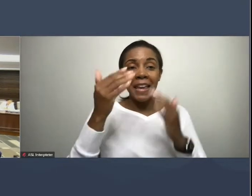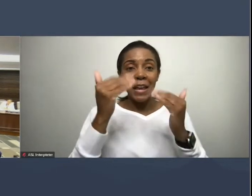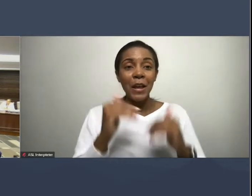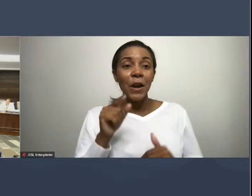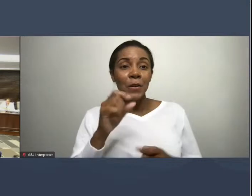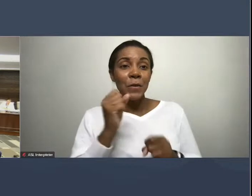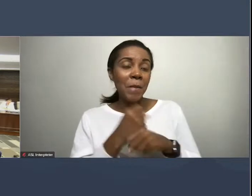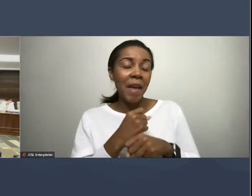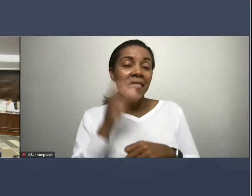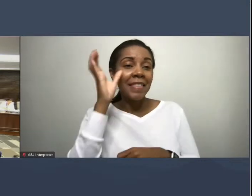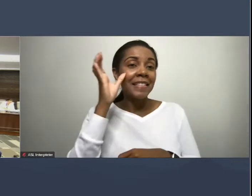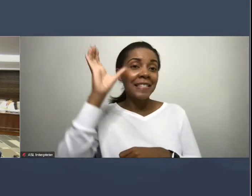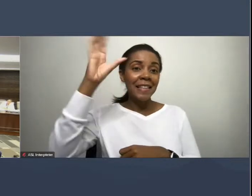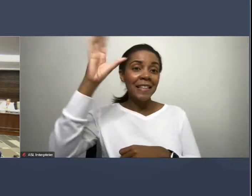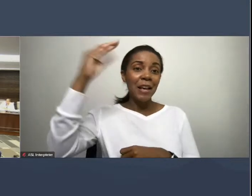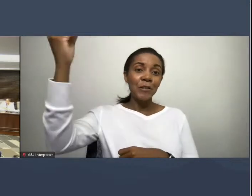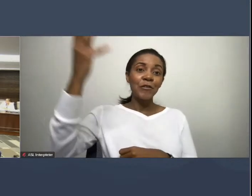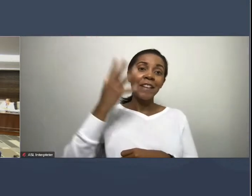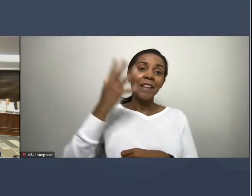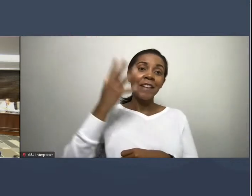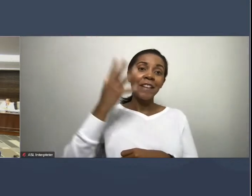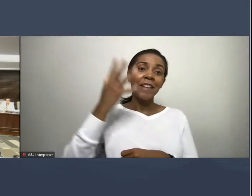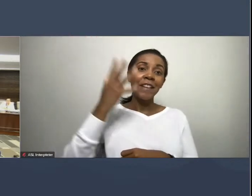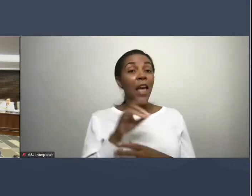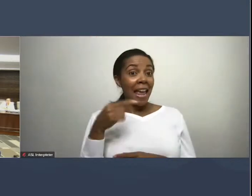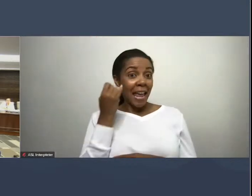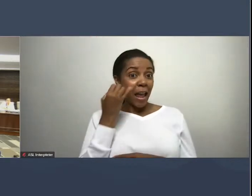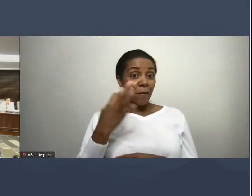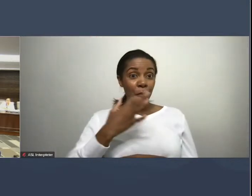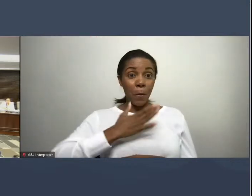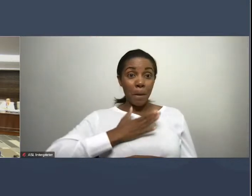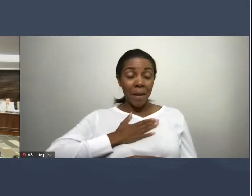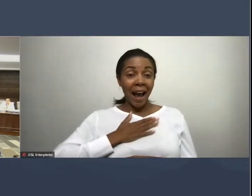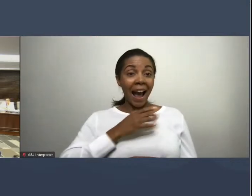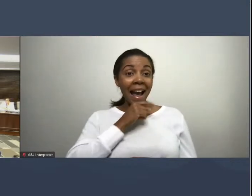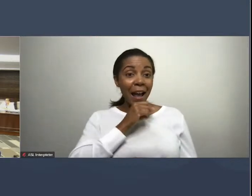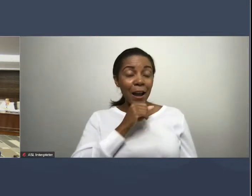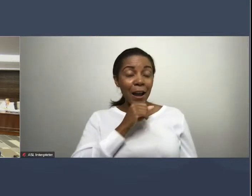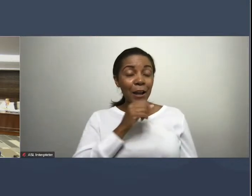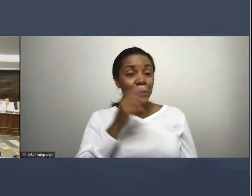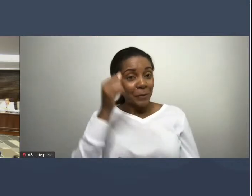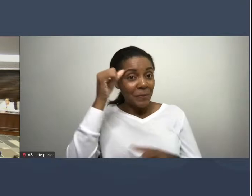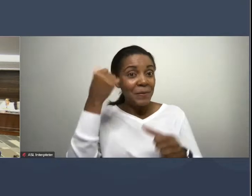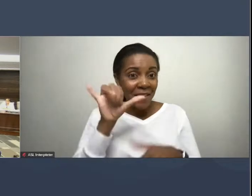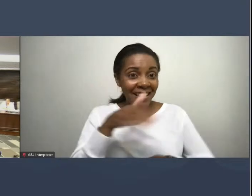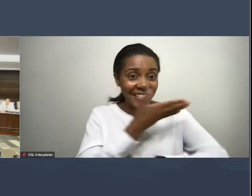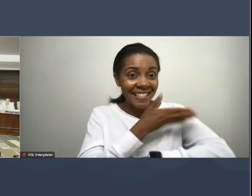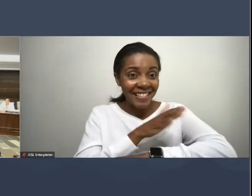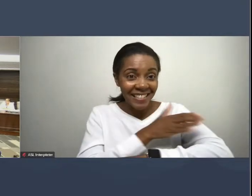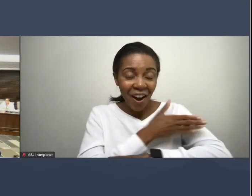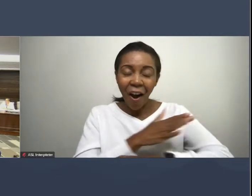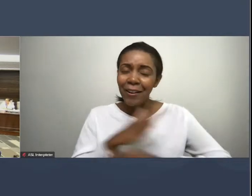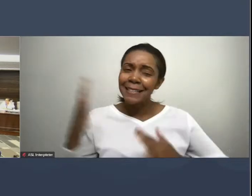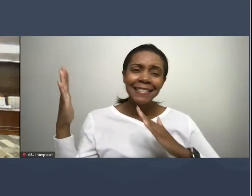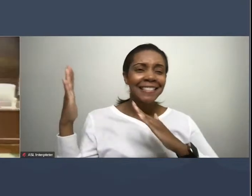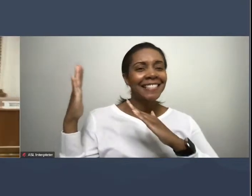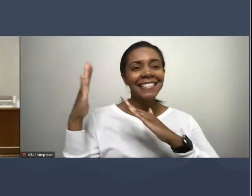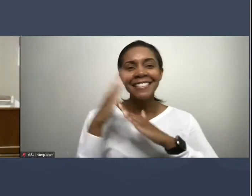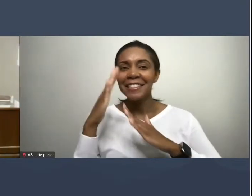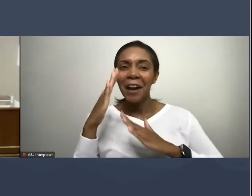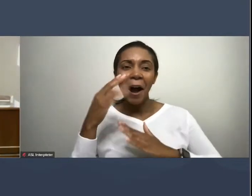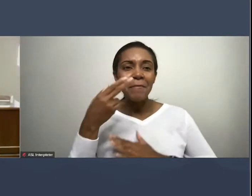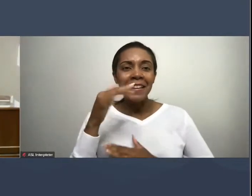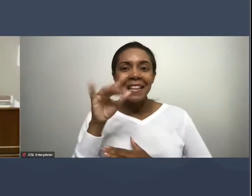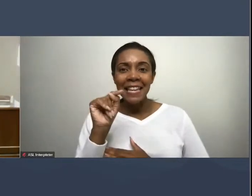out of my reach. Now, those of you at my age, you remember those songs. Those are top hits at that